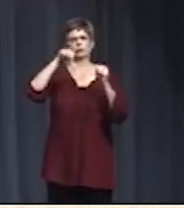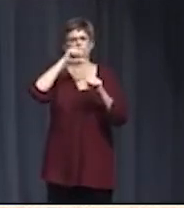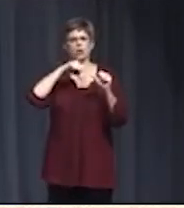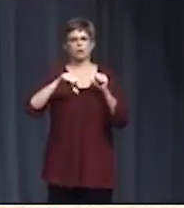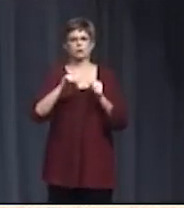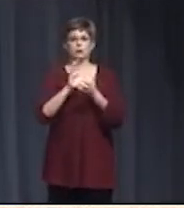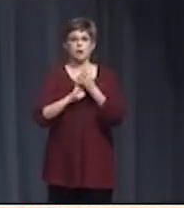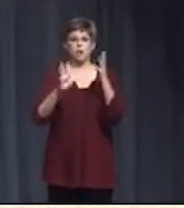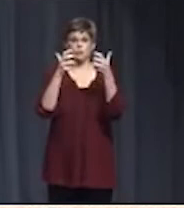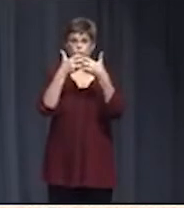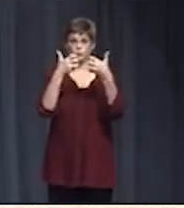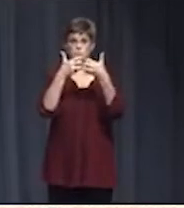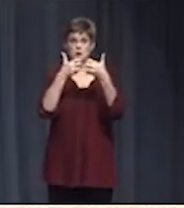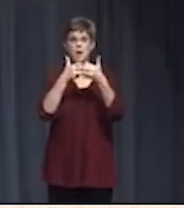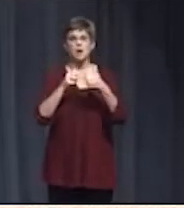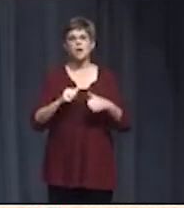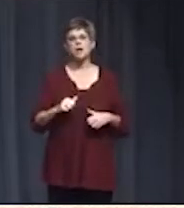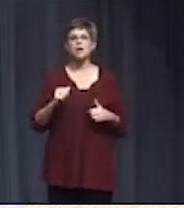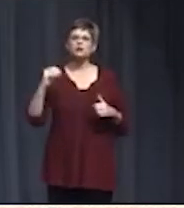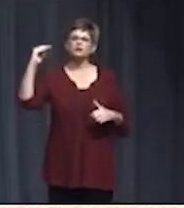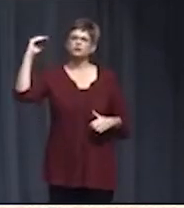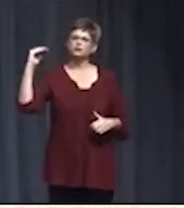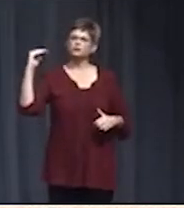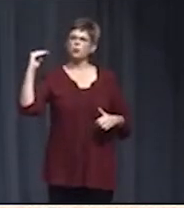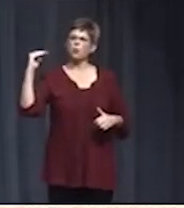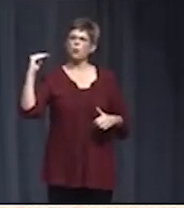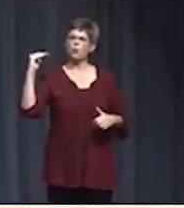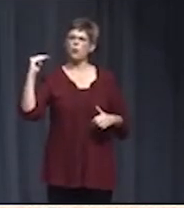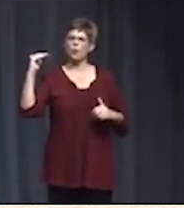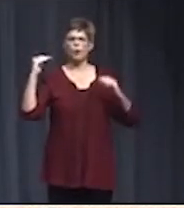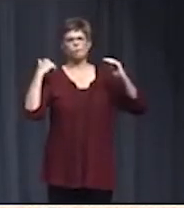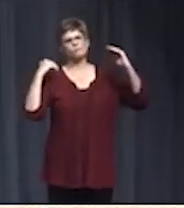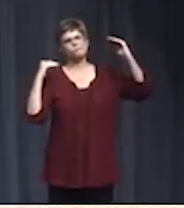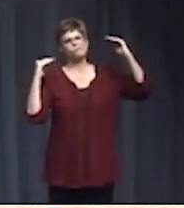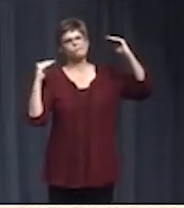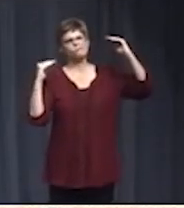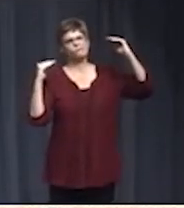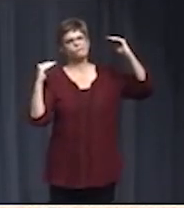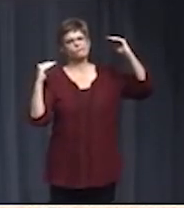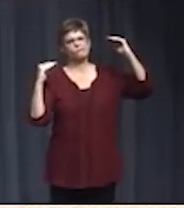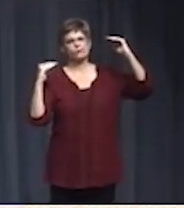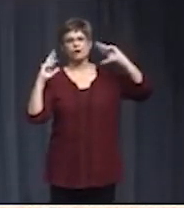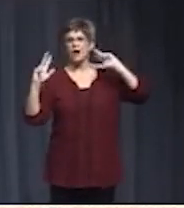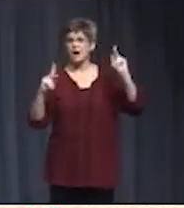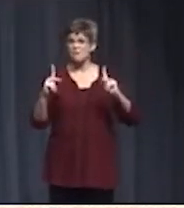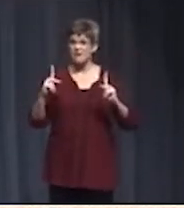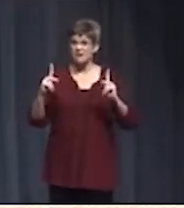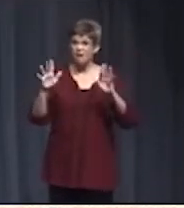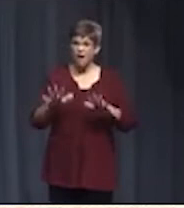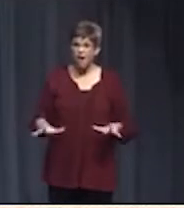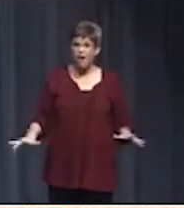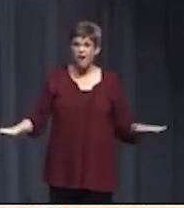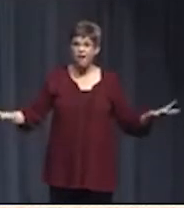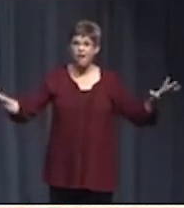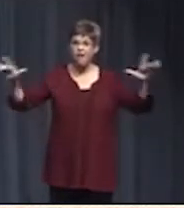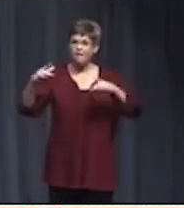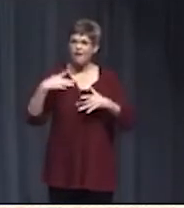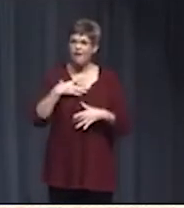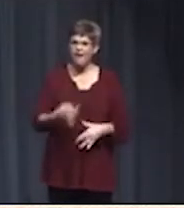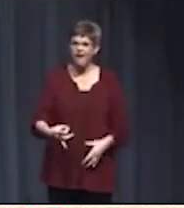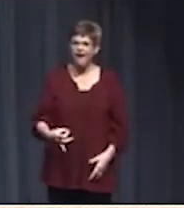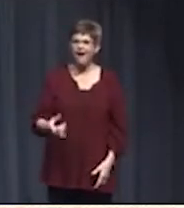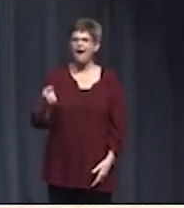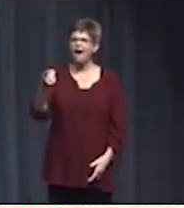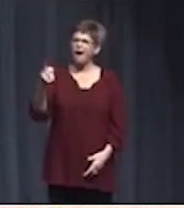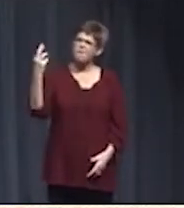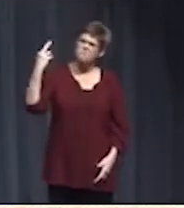college roommate was a short guy, a little short fella. He's one of those people everybody on campus knew and liked. He was everybody's best